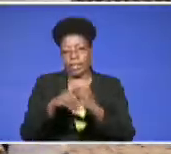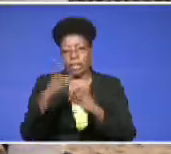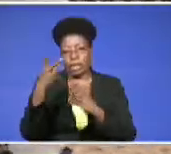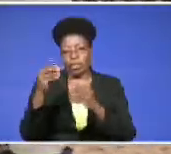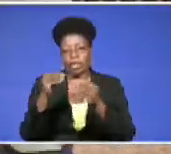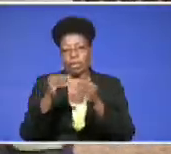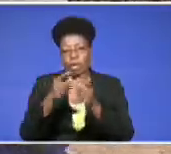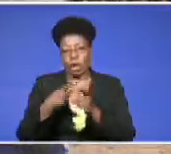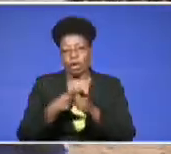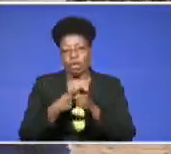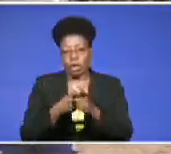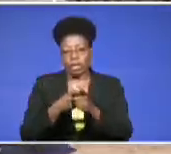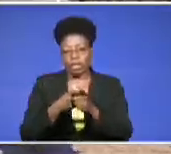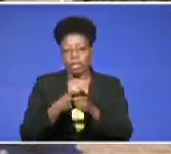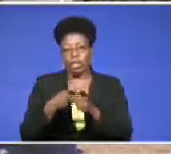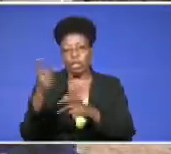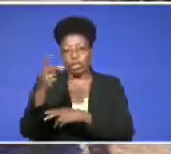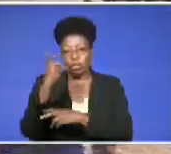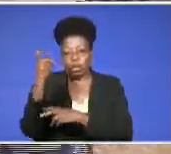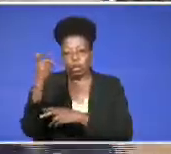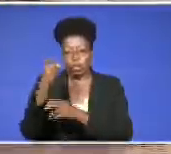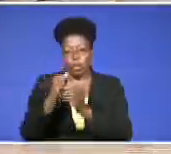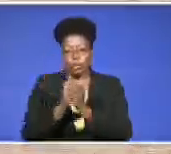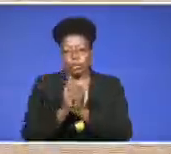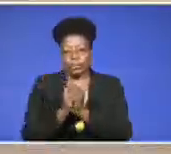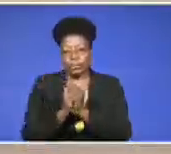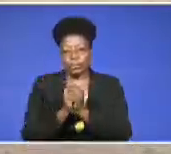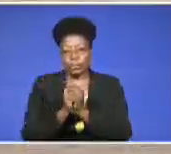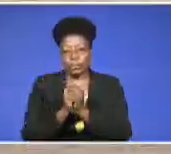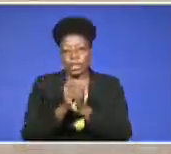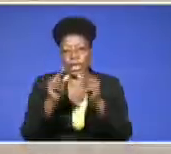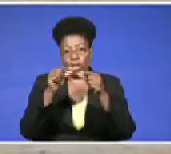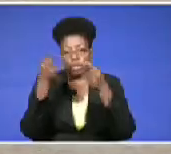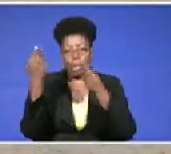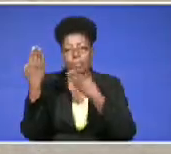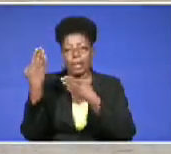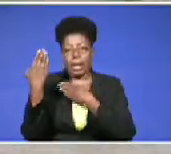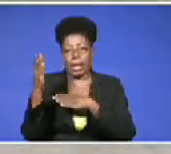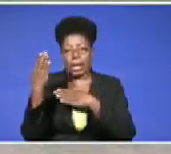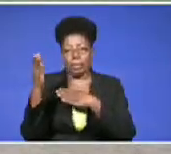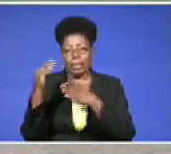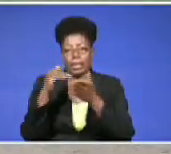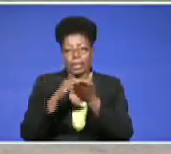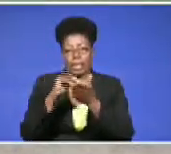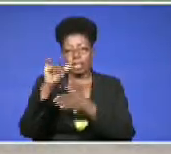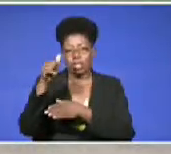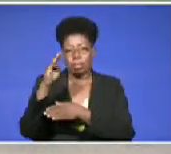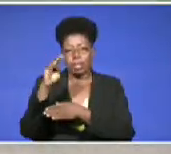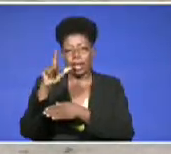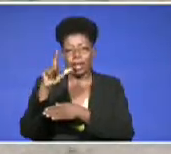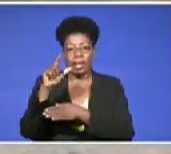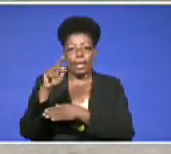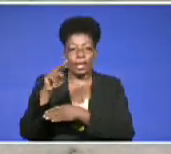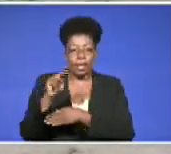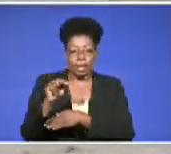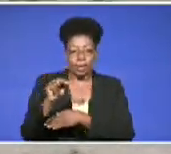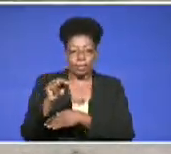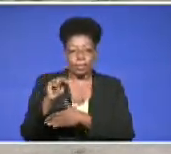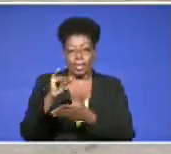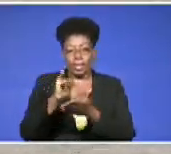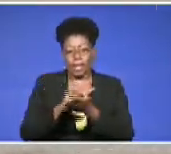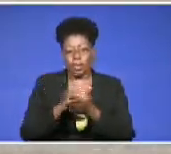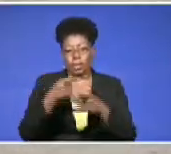victory. Game 2, Legacy out of Grand Bahama took on JBLN. This one there would go